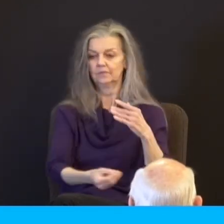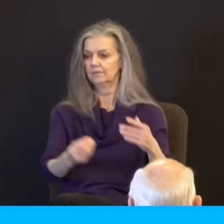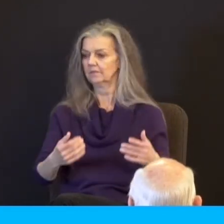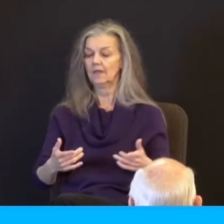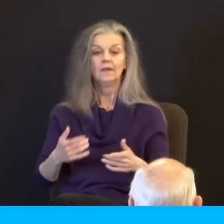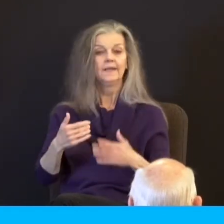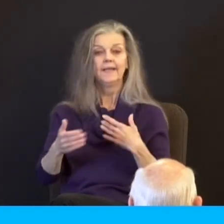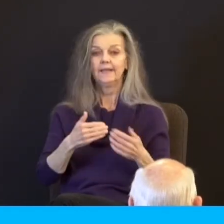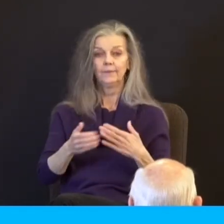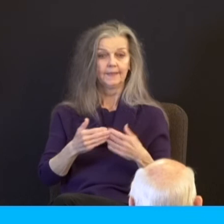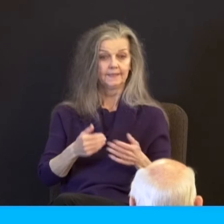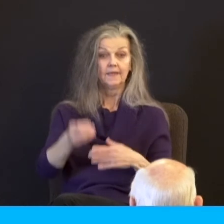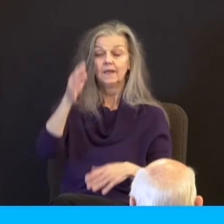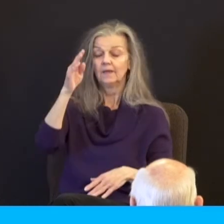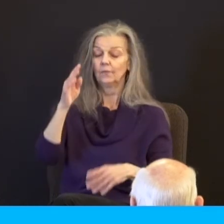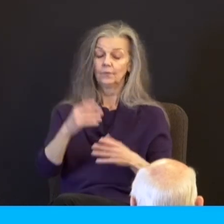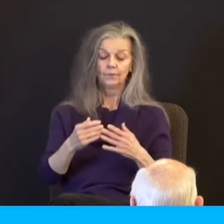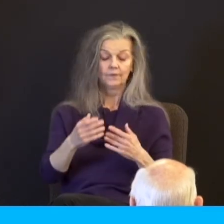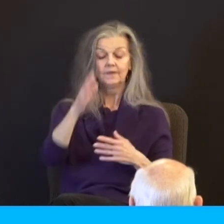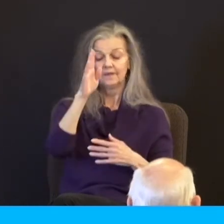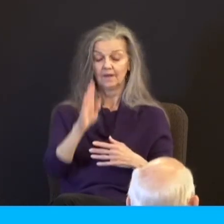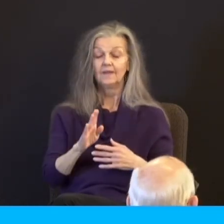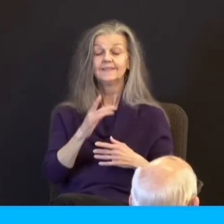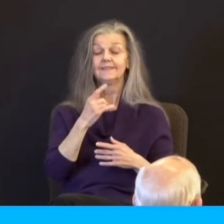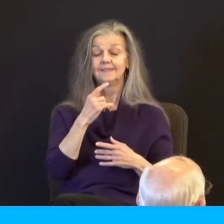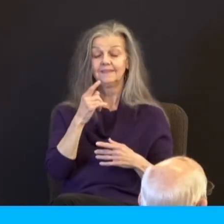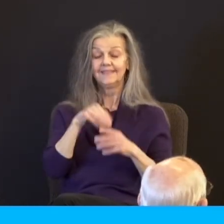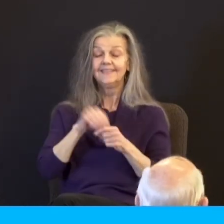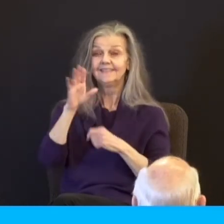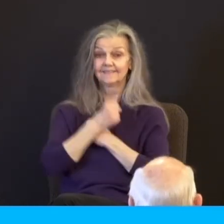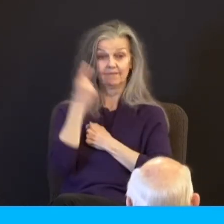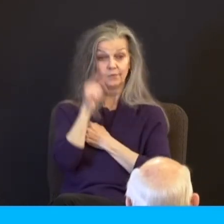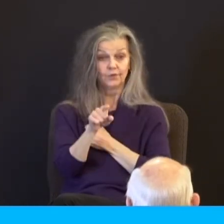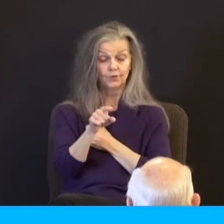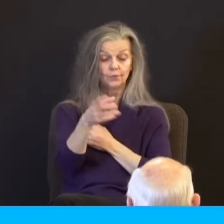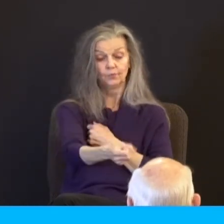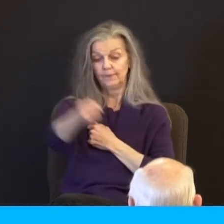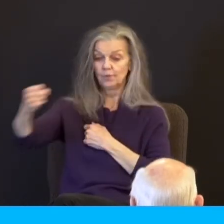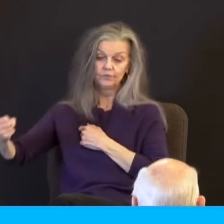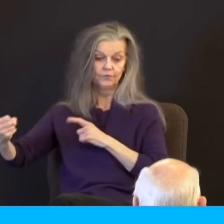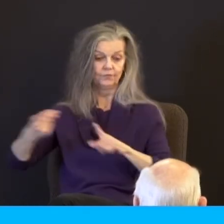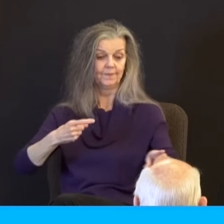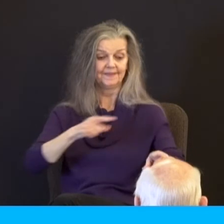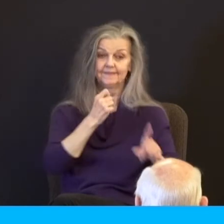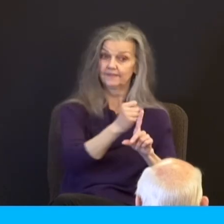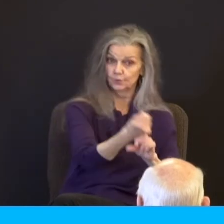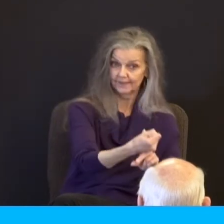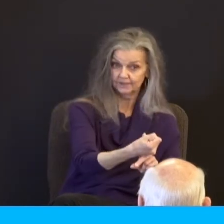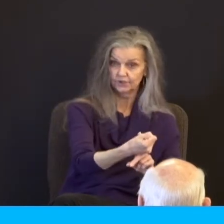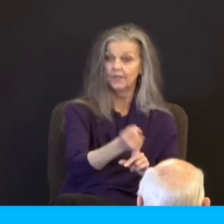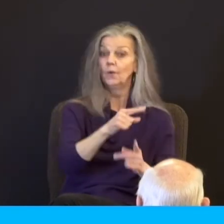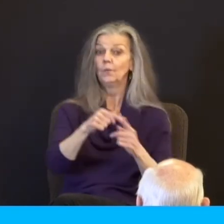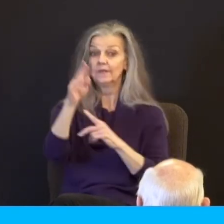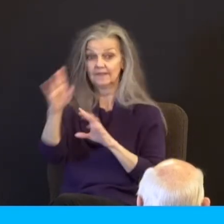people, clearly not good. And so God in his love for you has basically said, get out of the pool, and he's going to deal with you alone. And you will find that when God